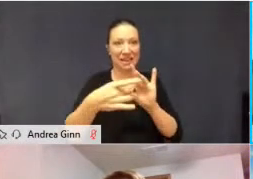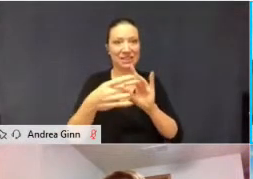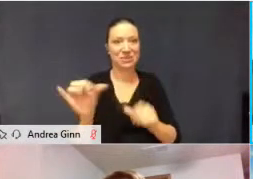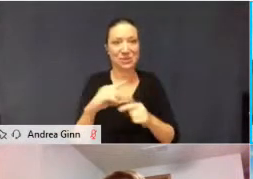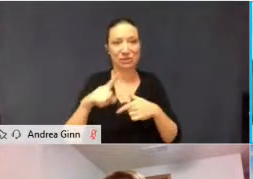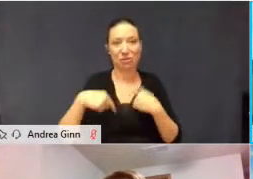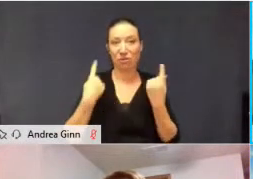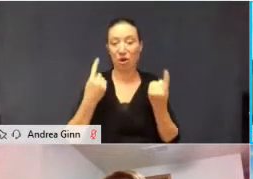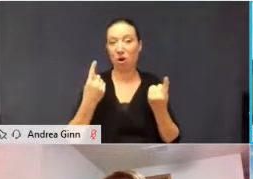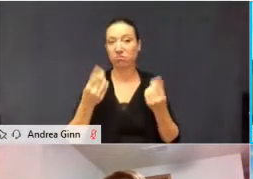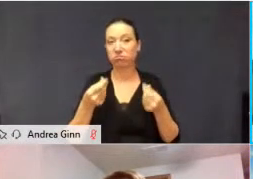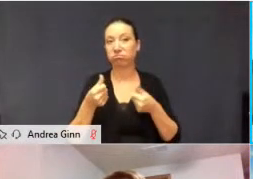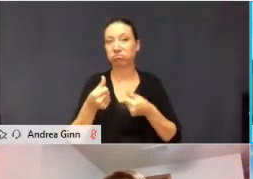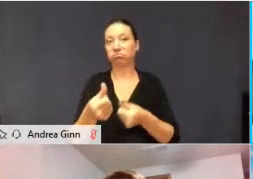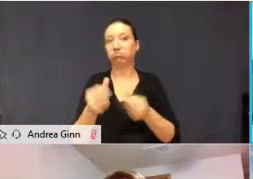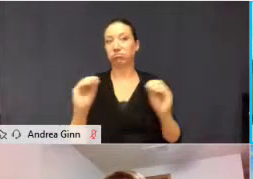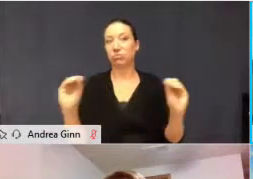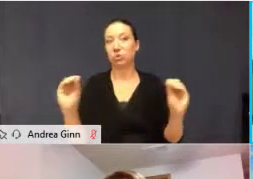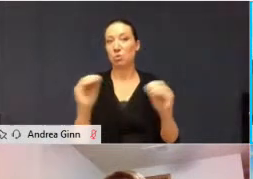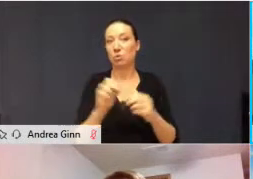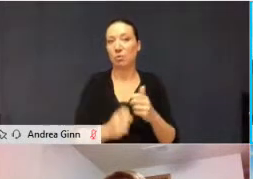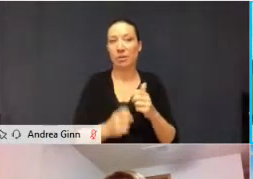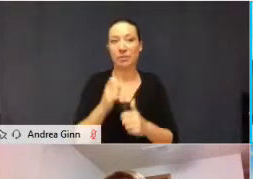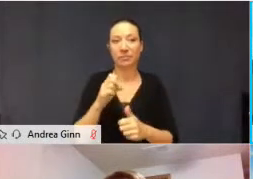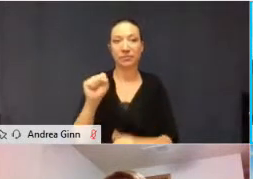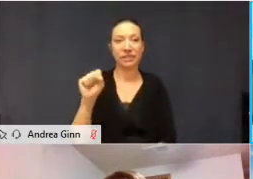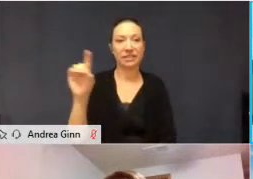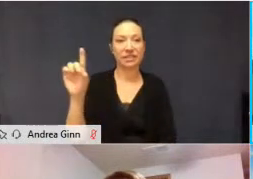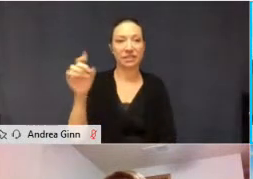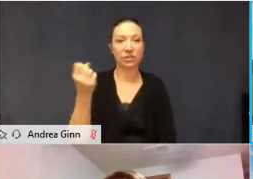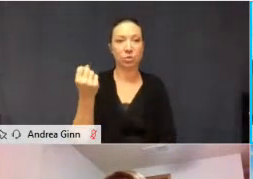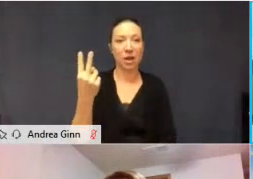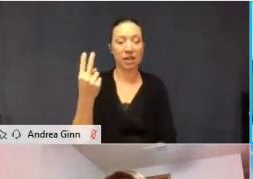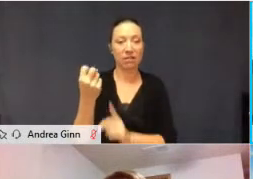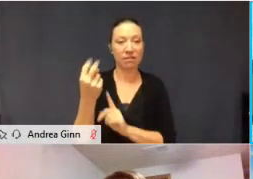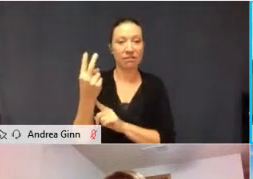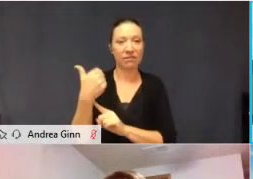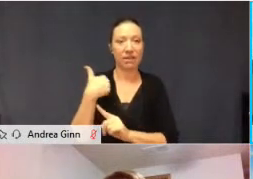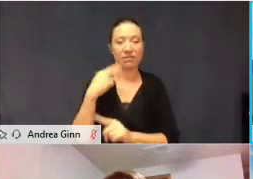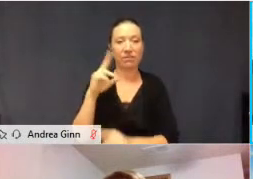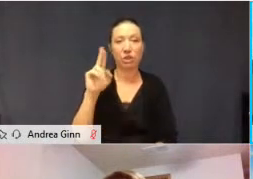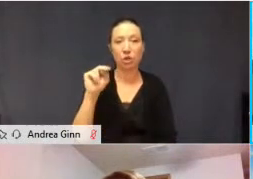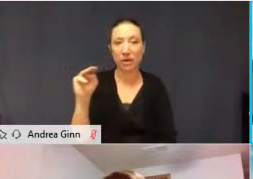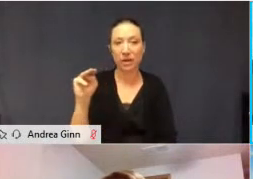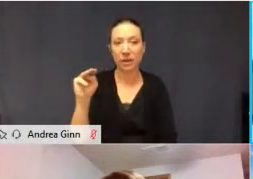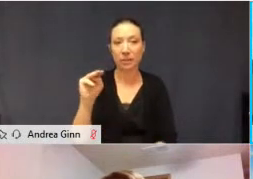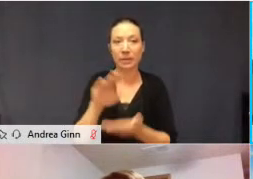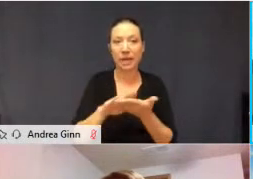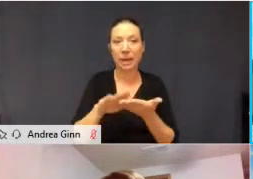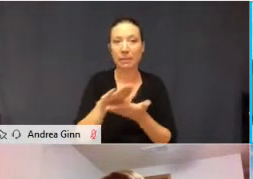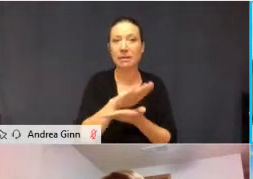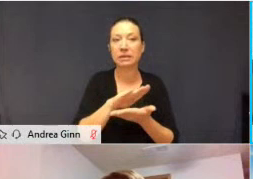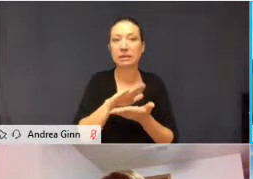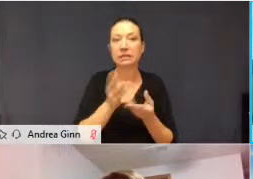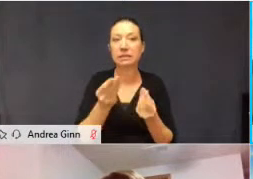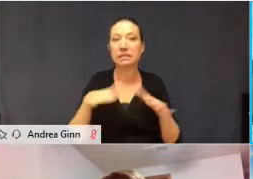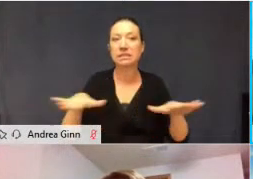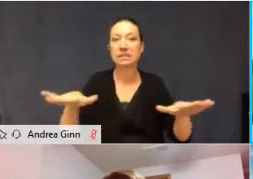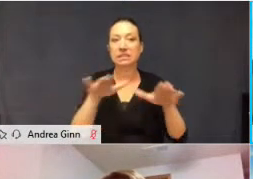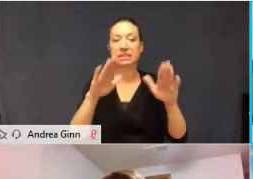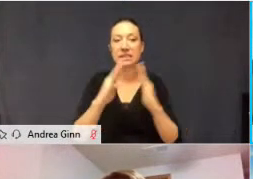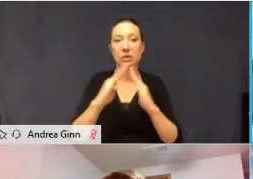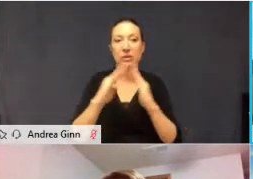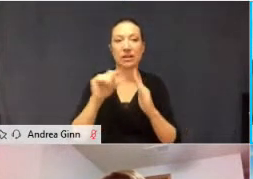problems. Senate District 12 includes the UNM campus, downtown Albuquerque, and the older